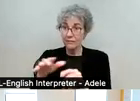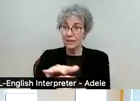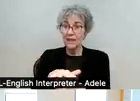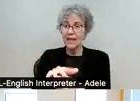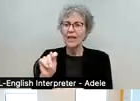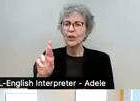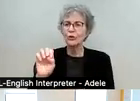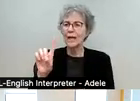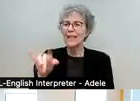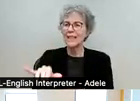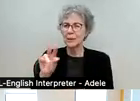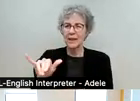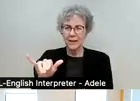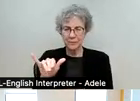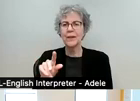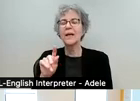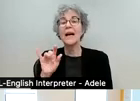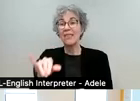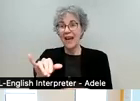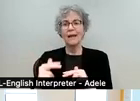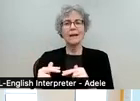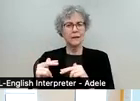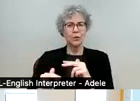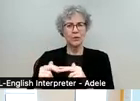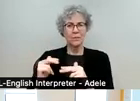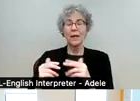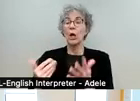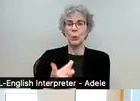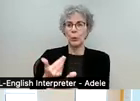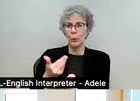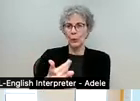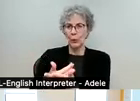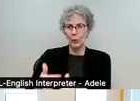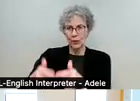Way. So Treddy Way is a new build that's near